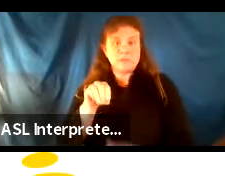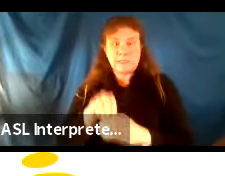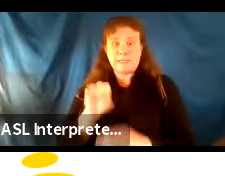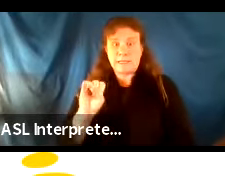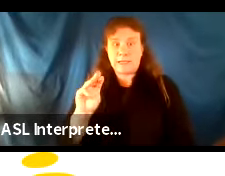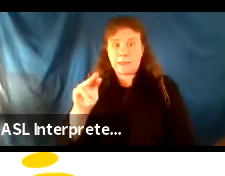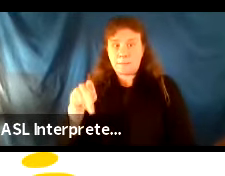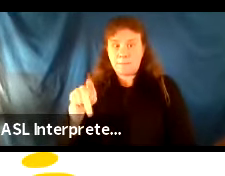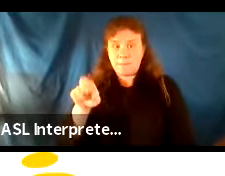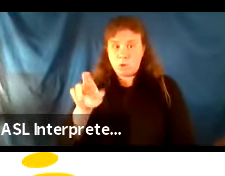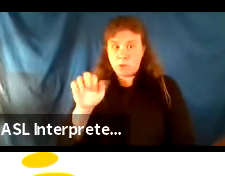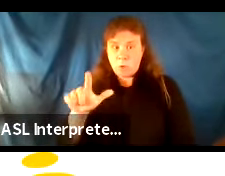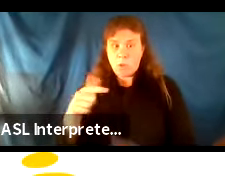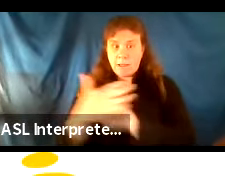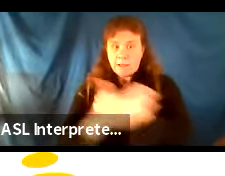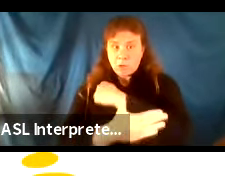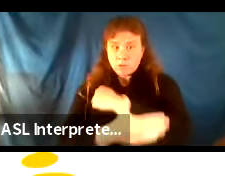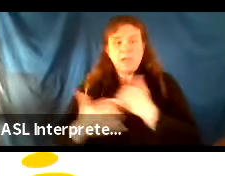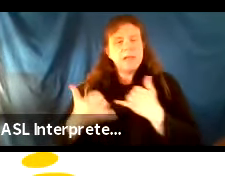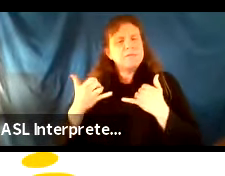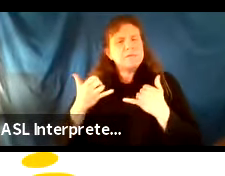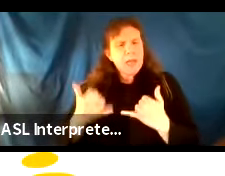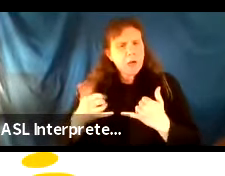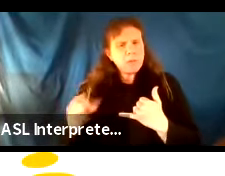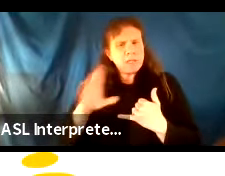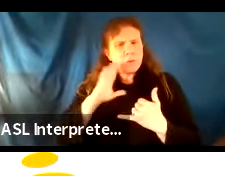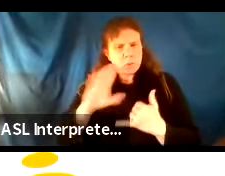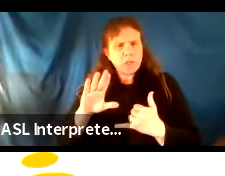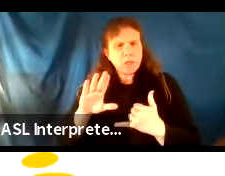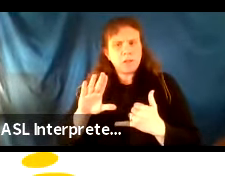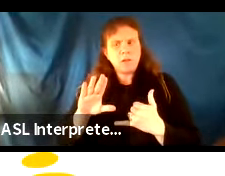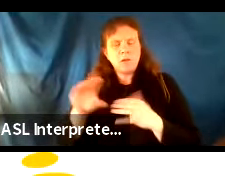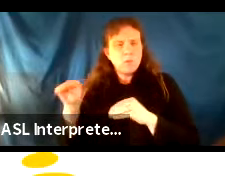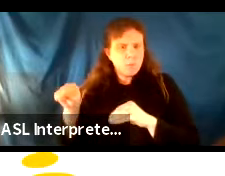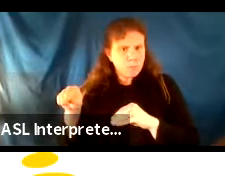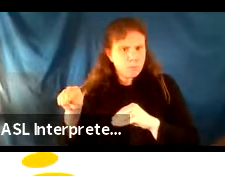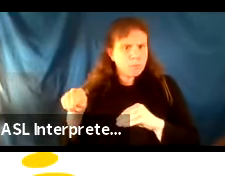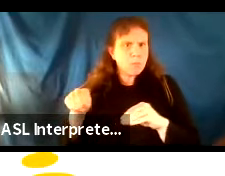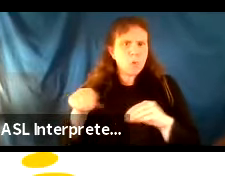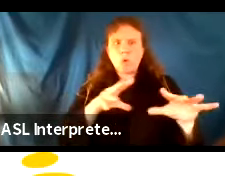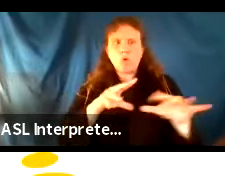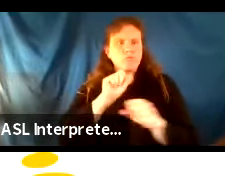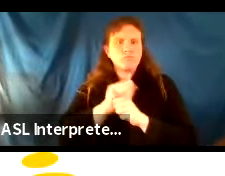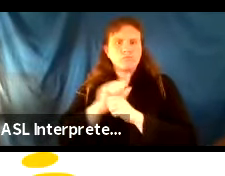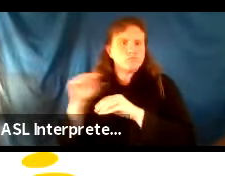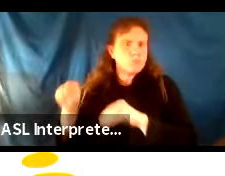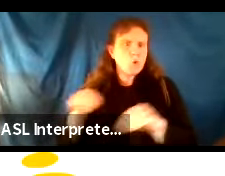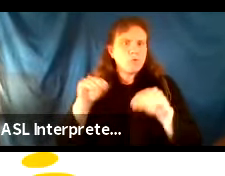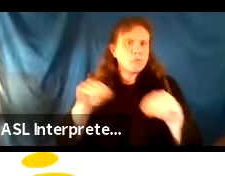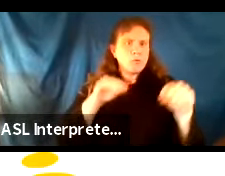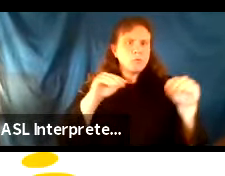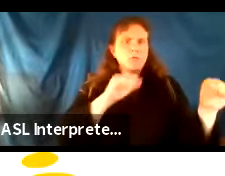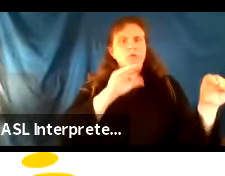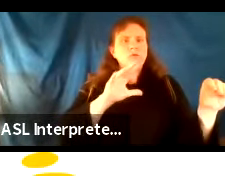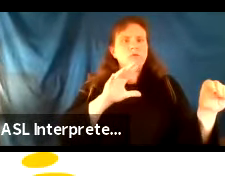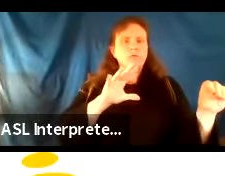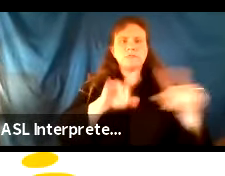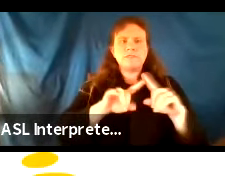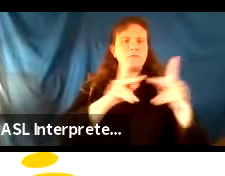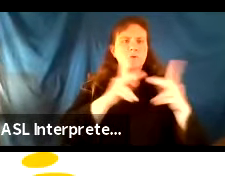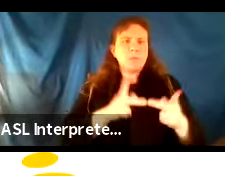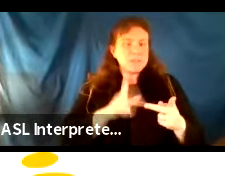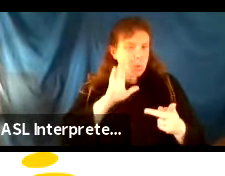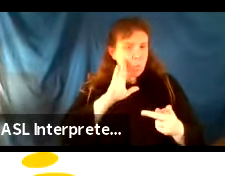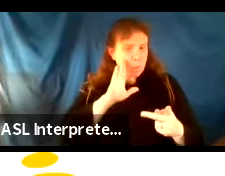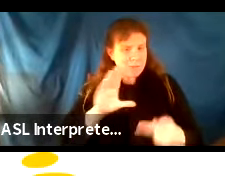now in the next few months will migrate across the state, and so will that be tracked with my turn? We don't know. We don't have